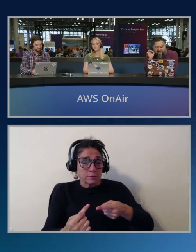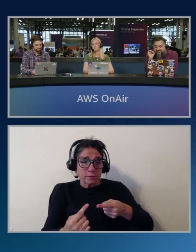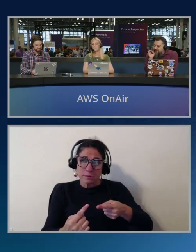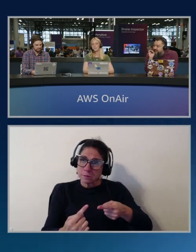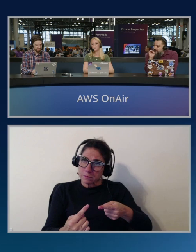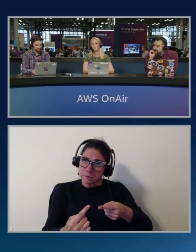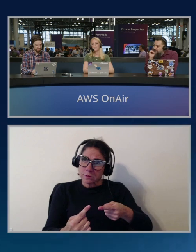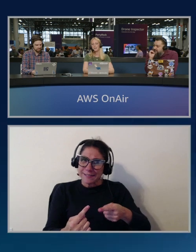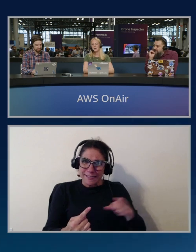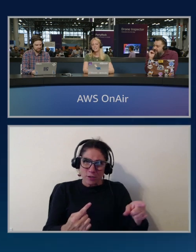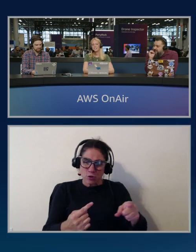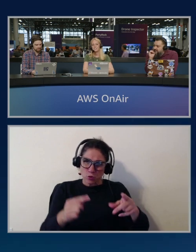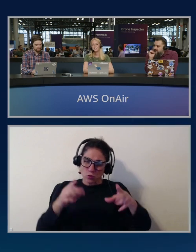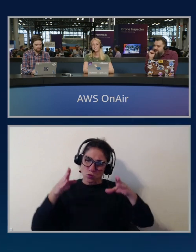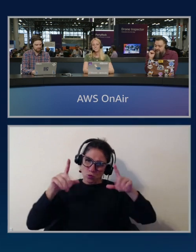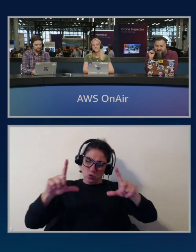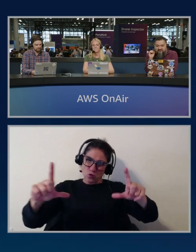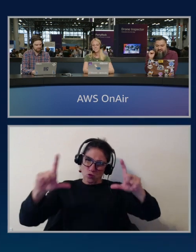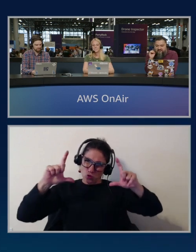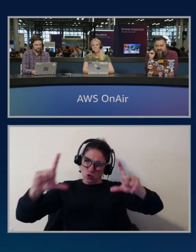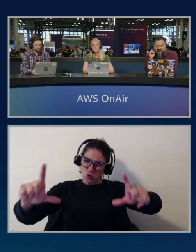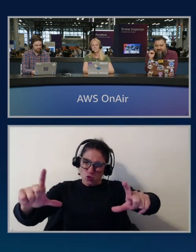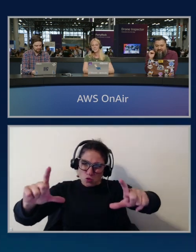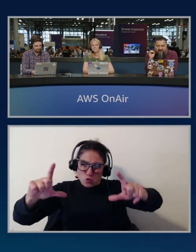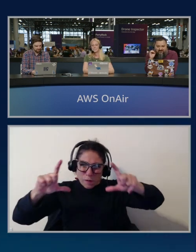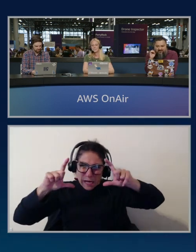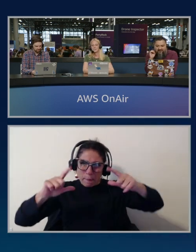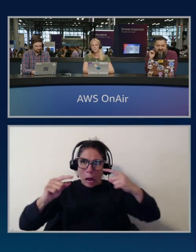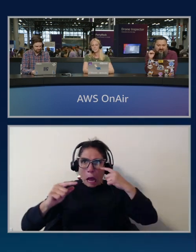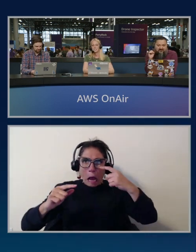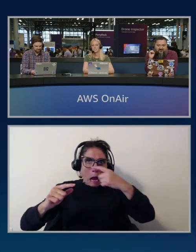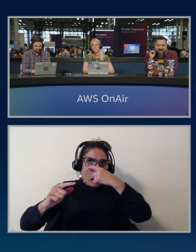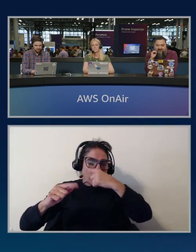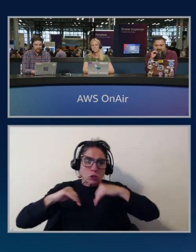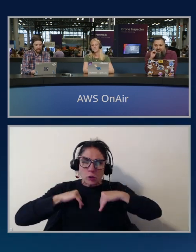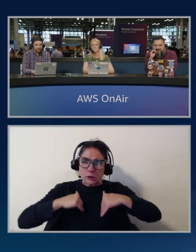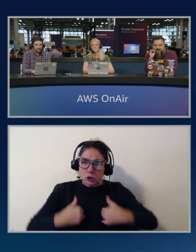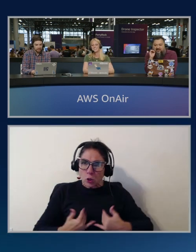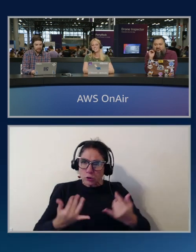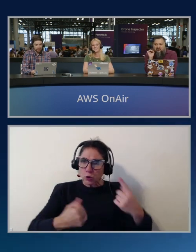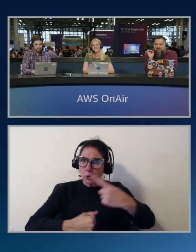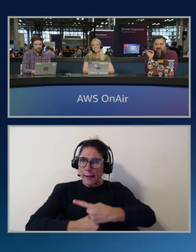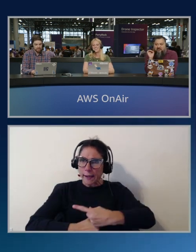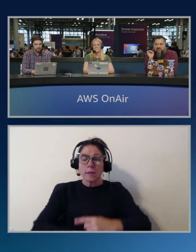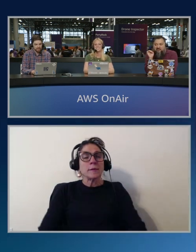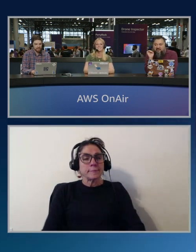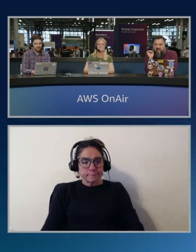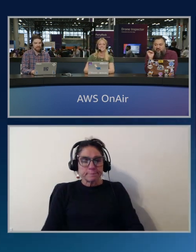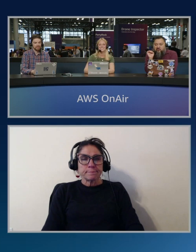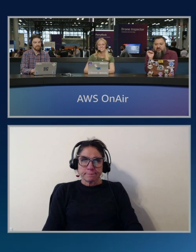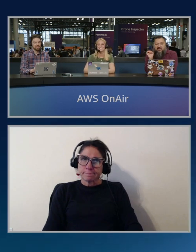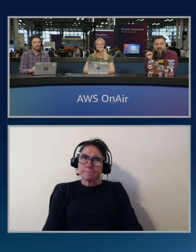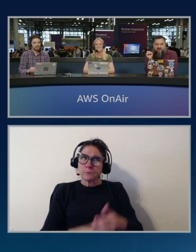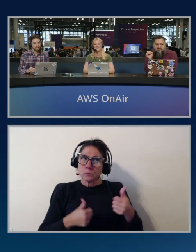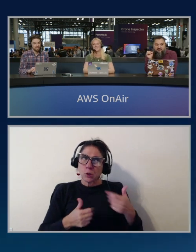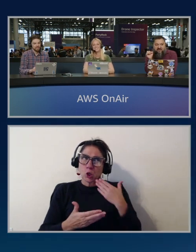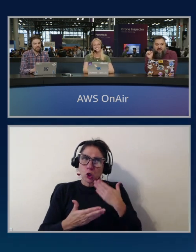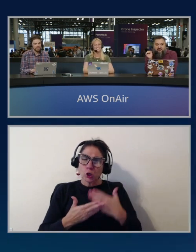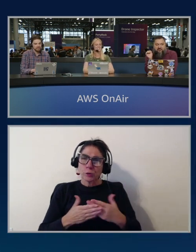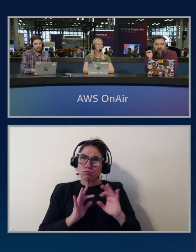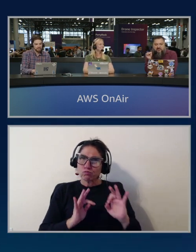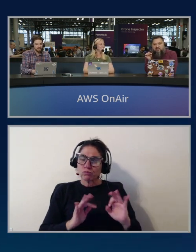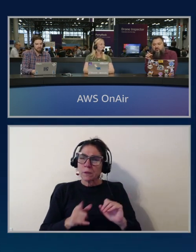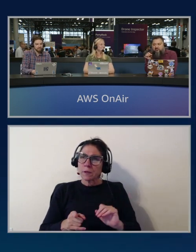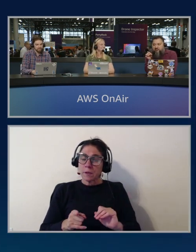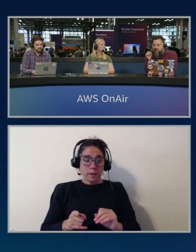Could you zoom in a little bit? My eyes are just exhausted today also all when good. you get the chance. Yep. They stress the criticality of being